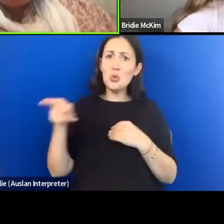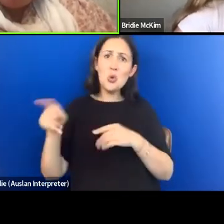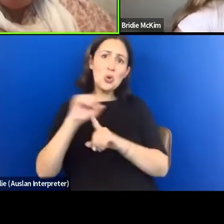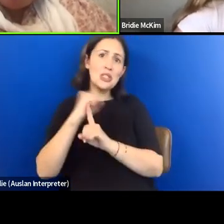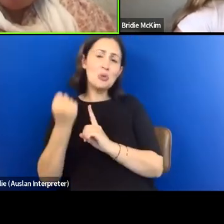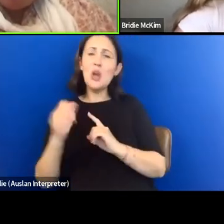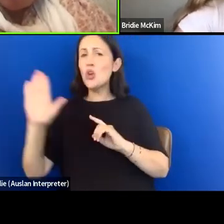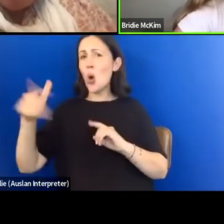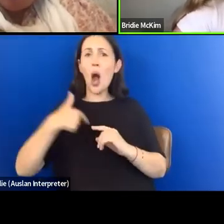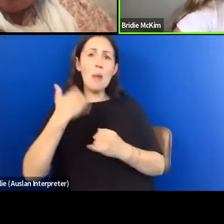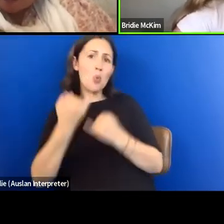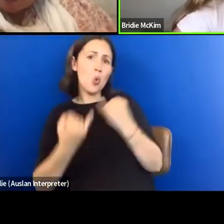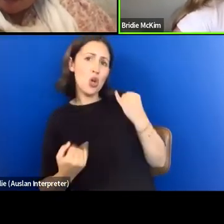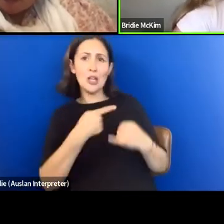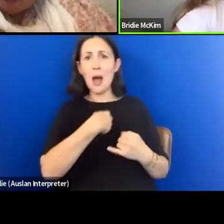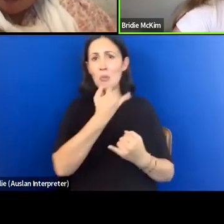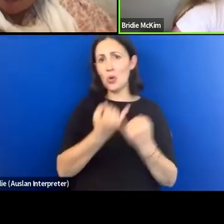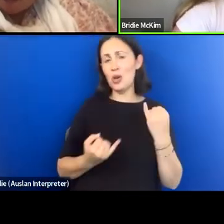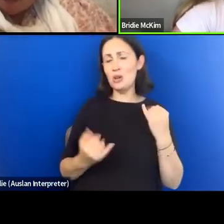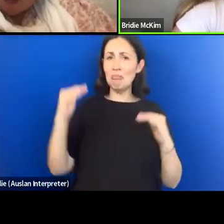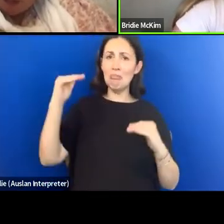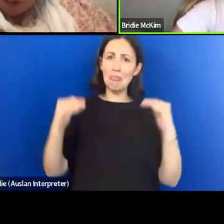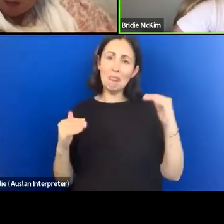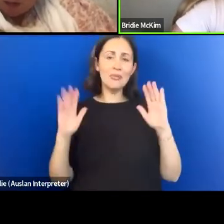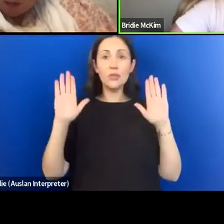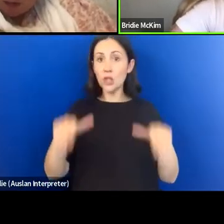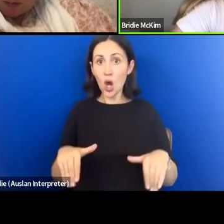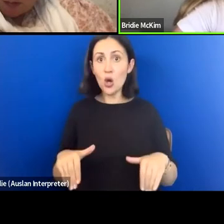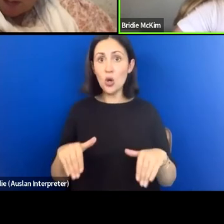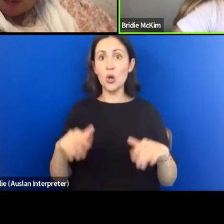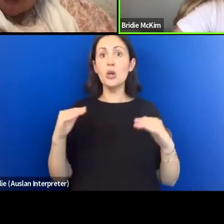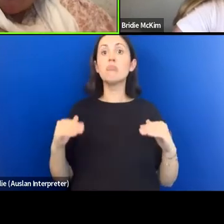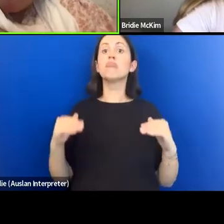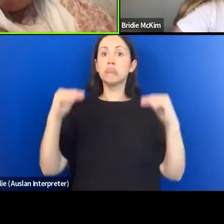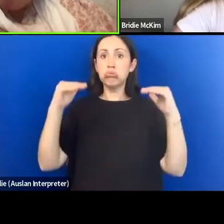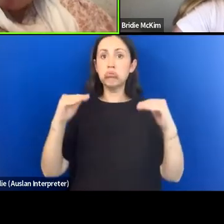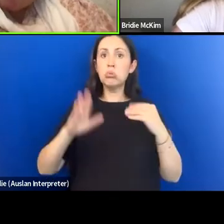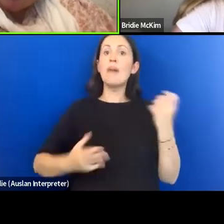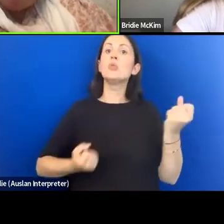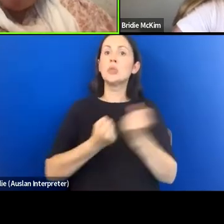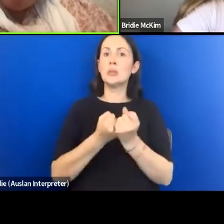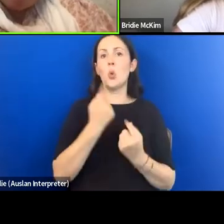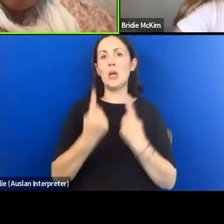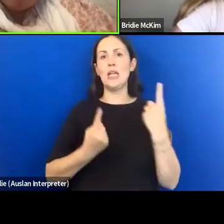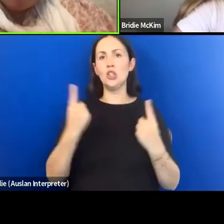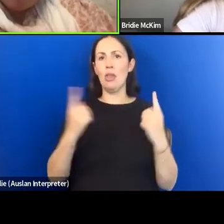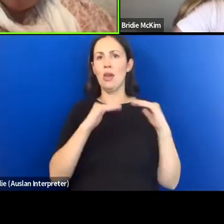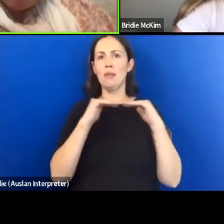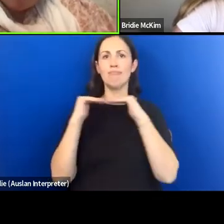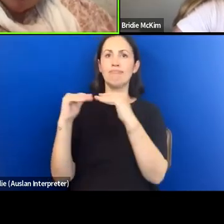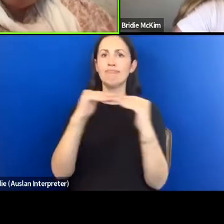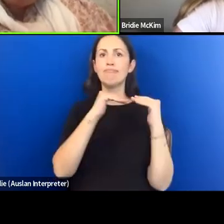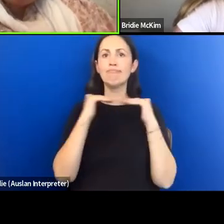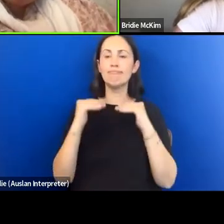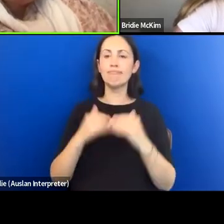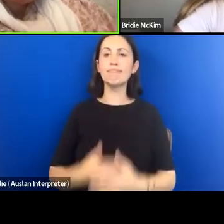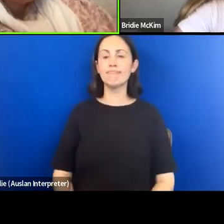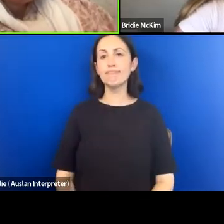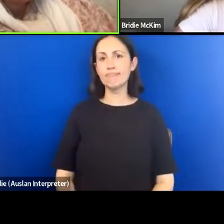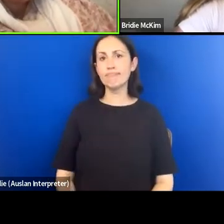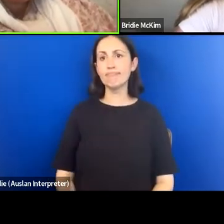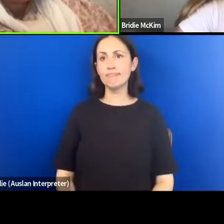of others having our backs and we have to have others' backs. Yeah. And that's how we move forward. Yeah. That's